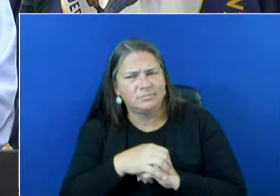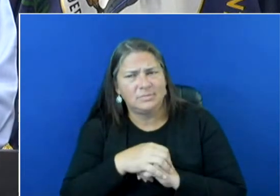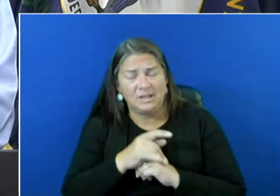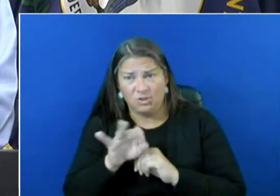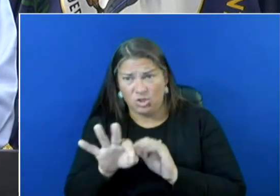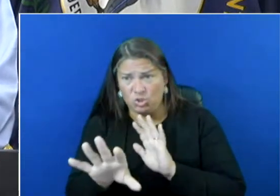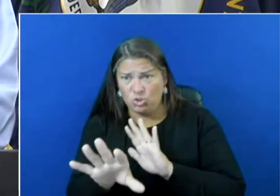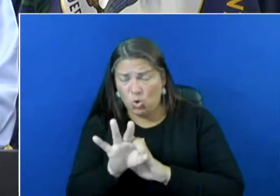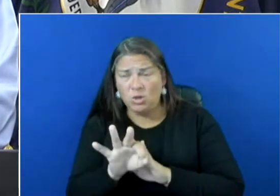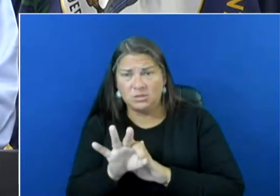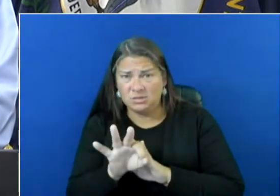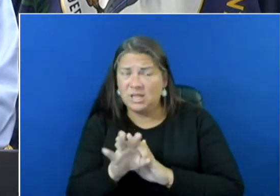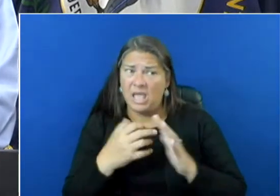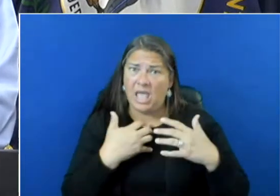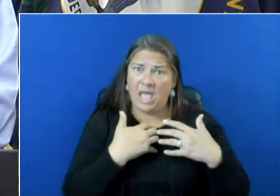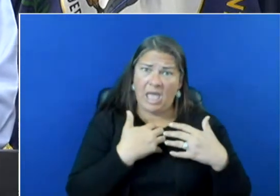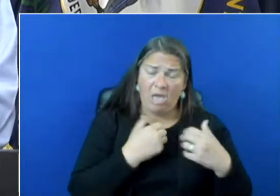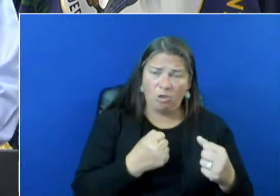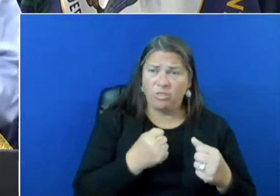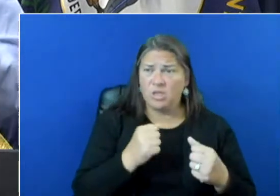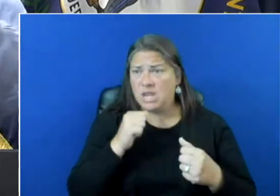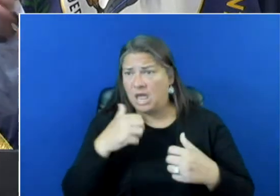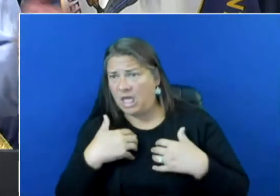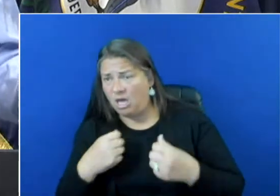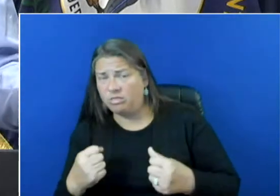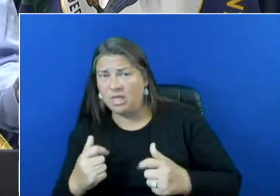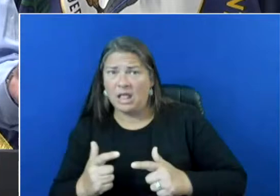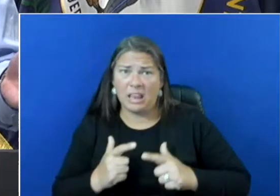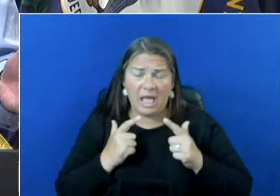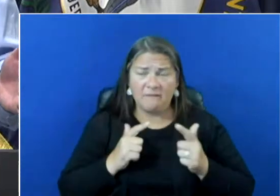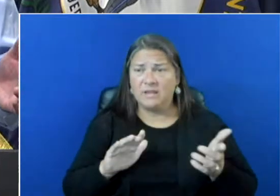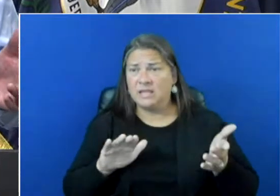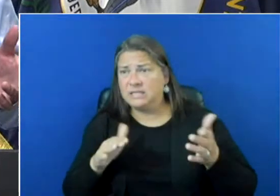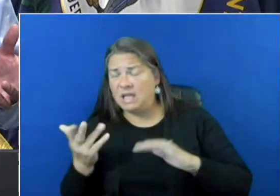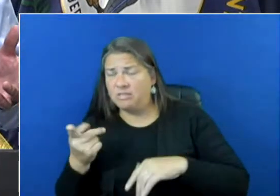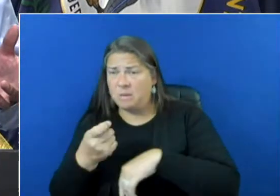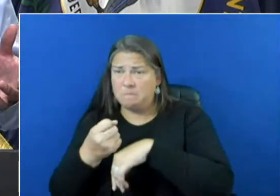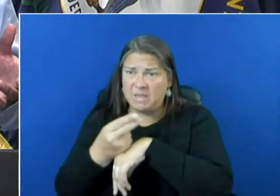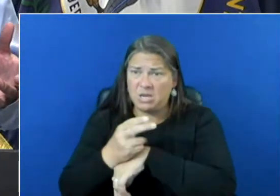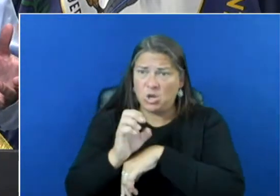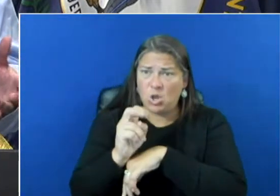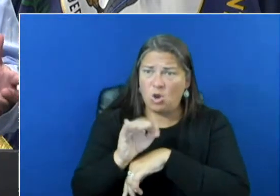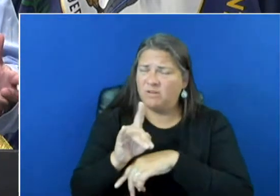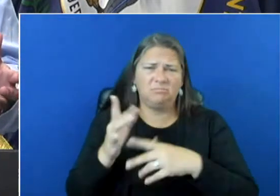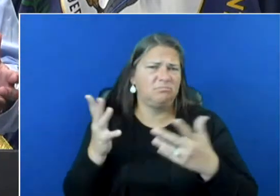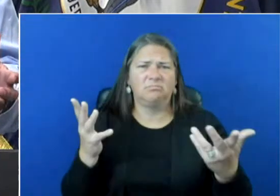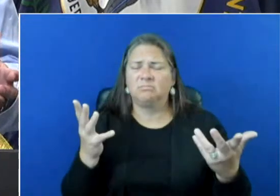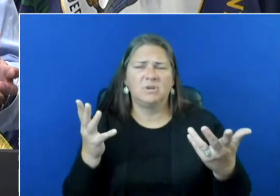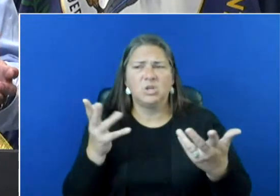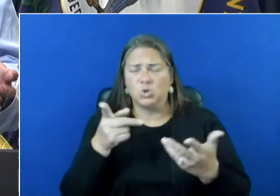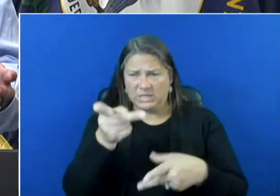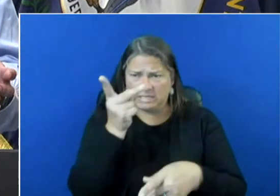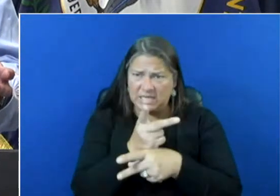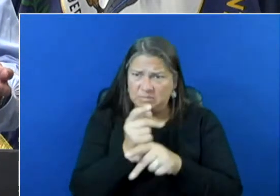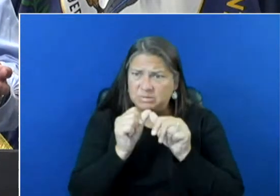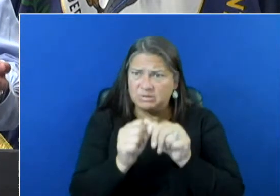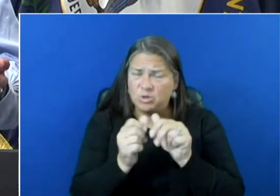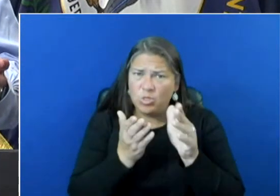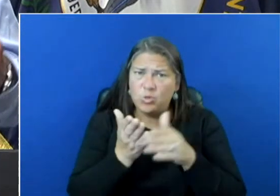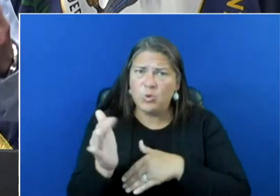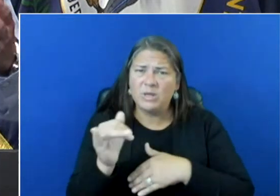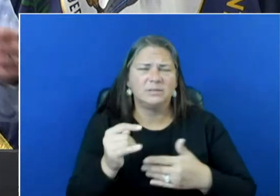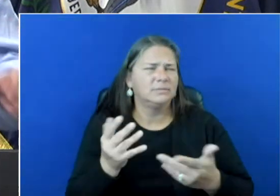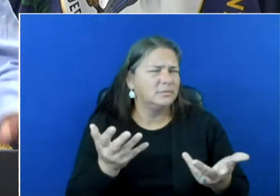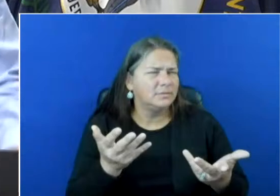between health and not health, life versus death, beating COVID, or continuing to go through this. Not